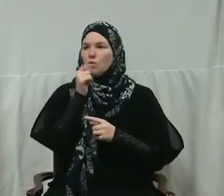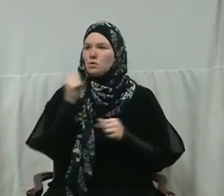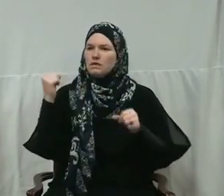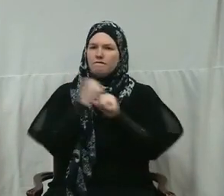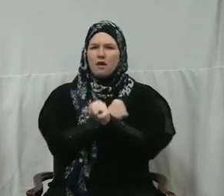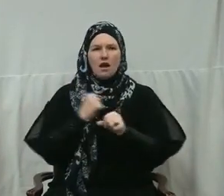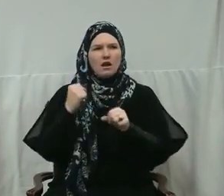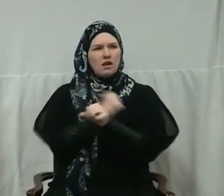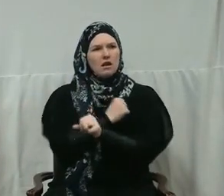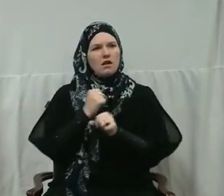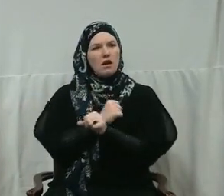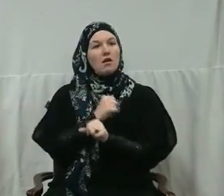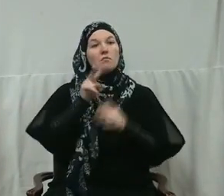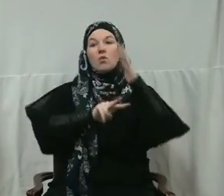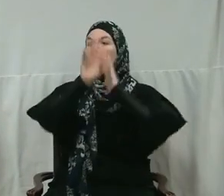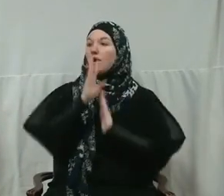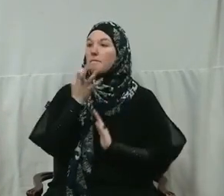fighting all around the Prophet